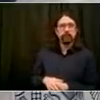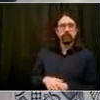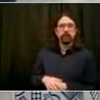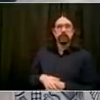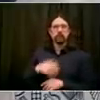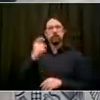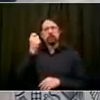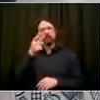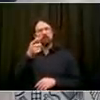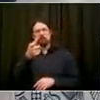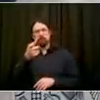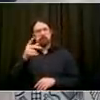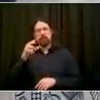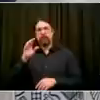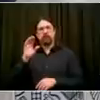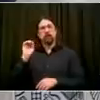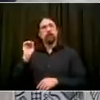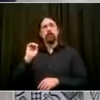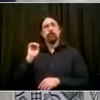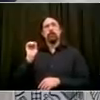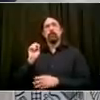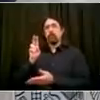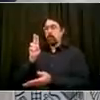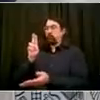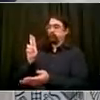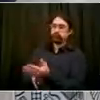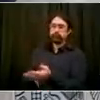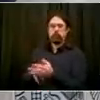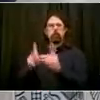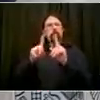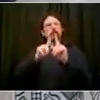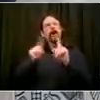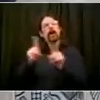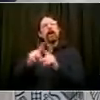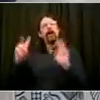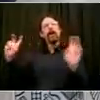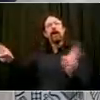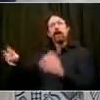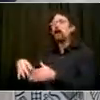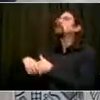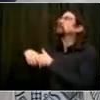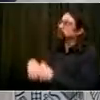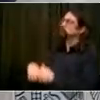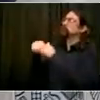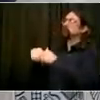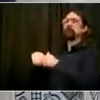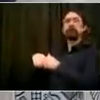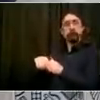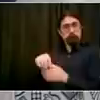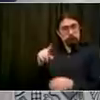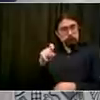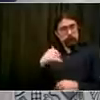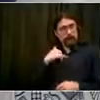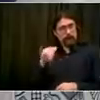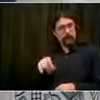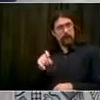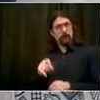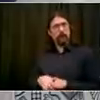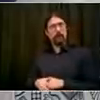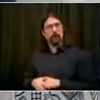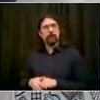Look, what we saw after September was a workforce that wanted to be in the schools. And in fact, one